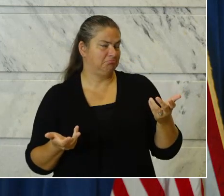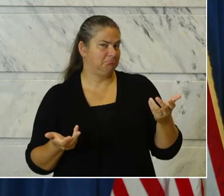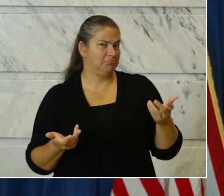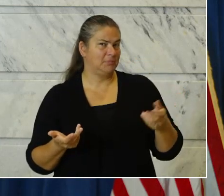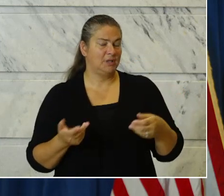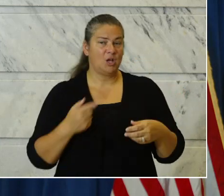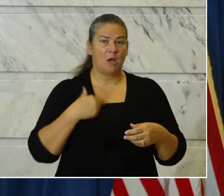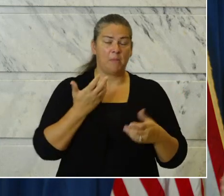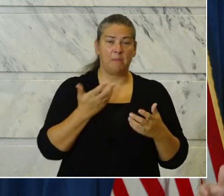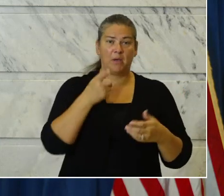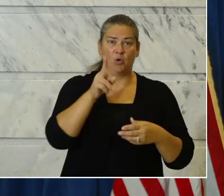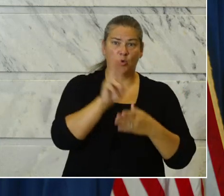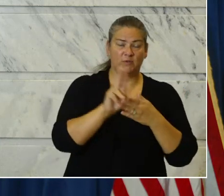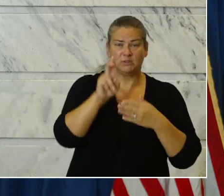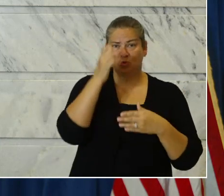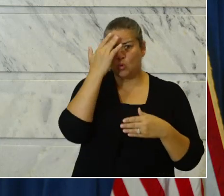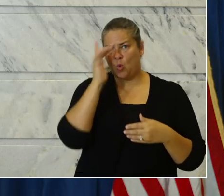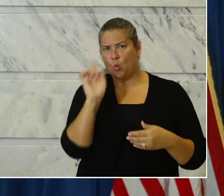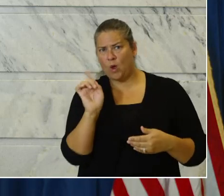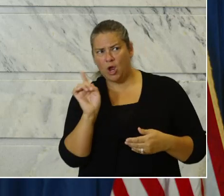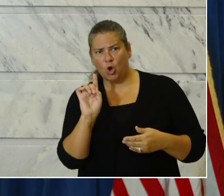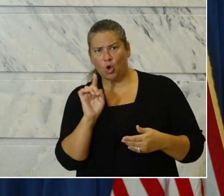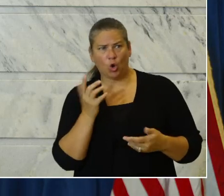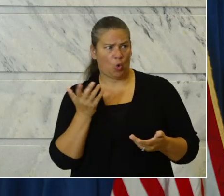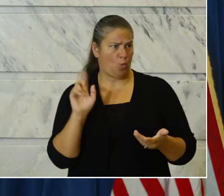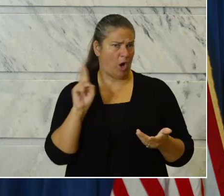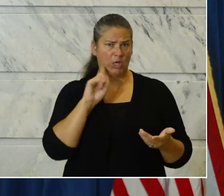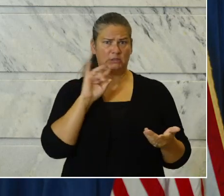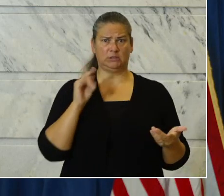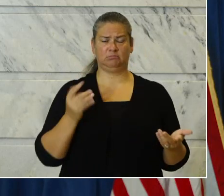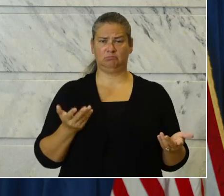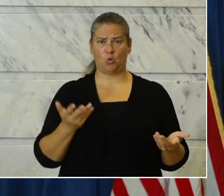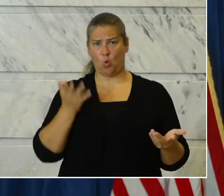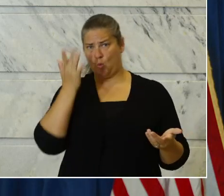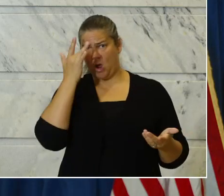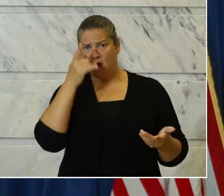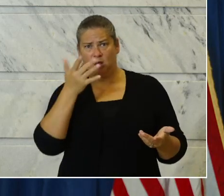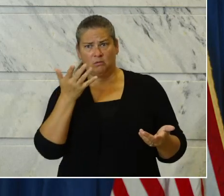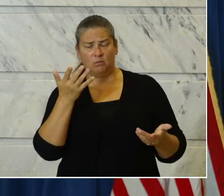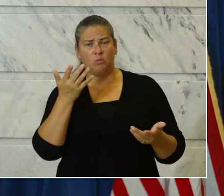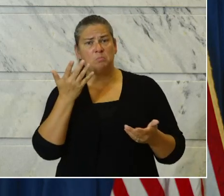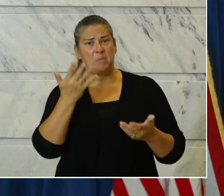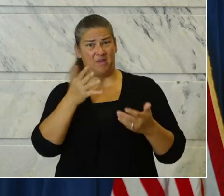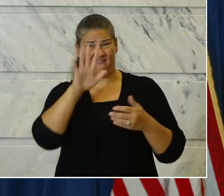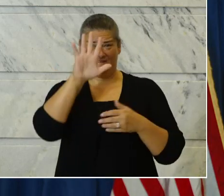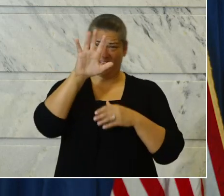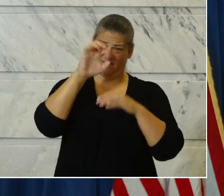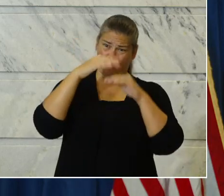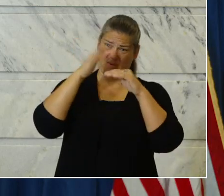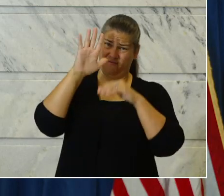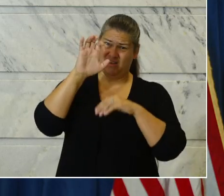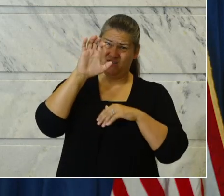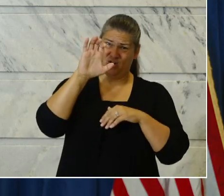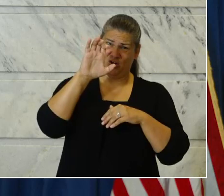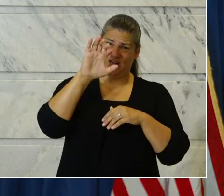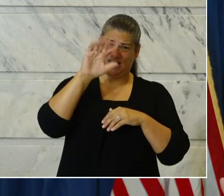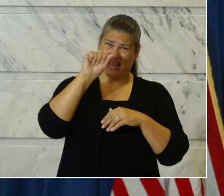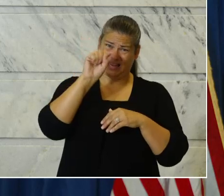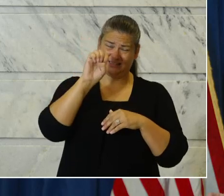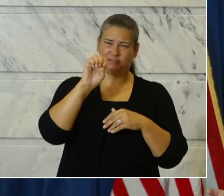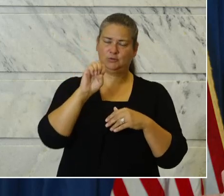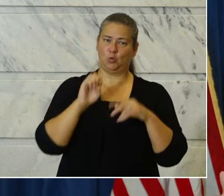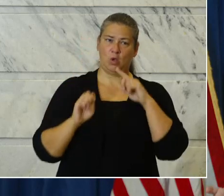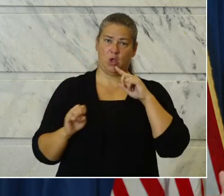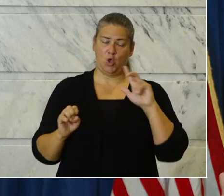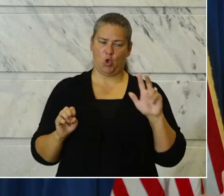it and why that might not require these steps. But once you have 500 plus cases, and at least 300 of